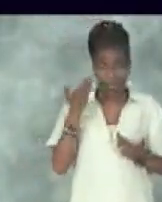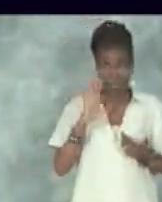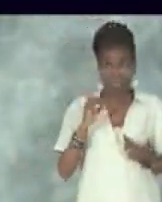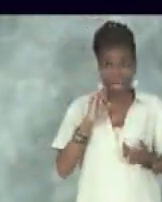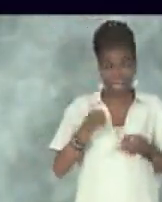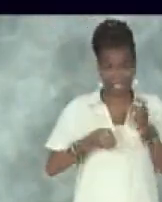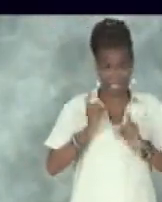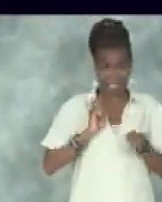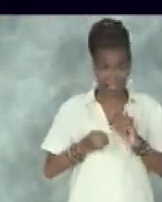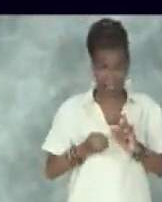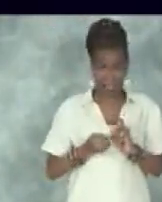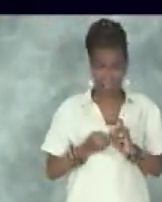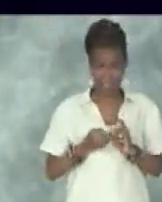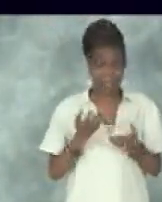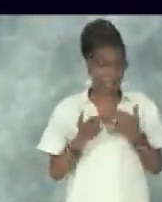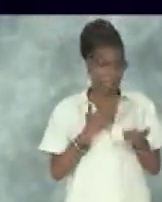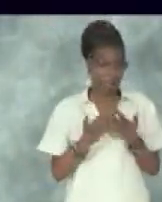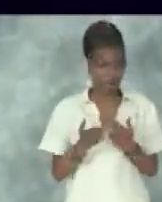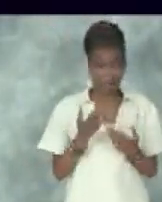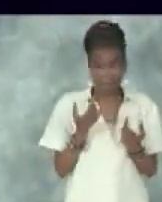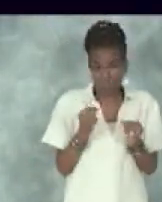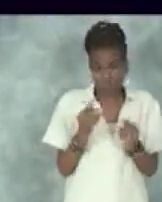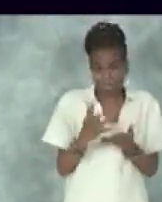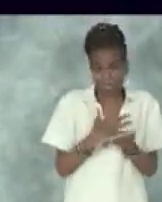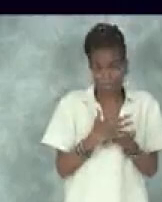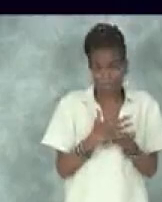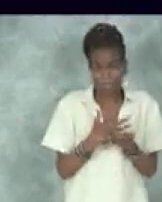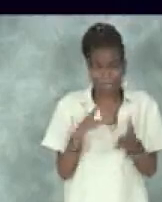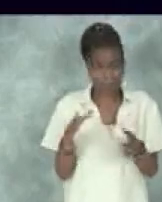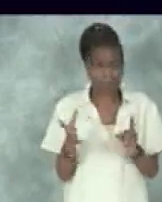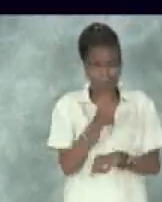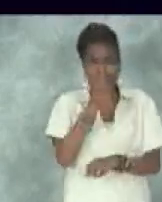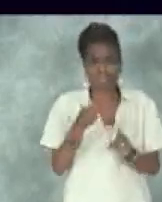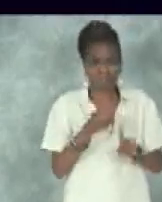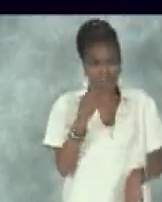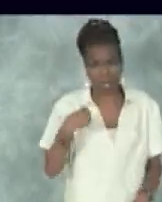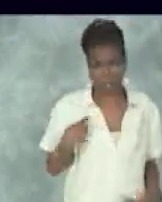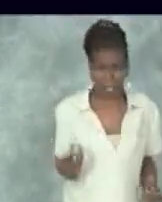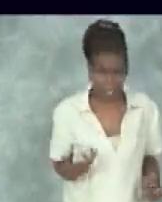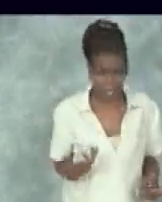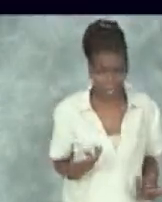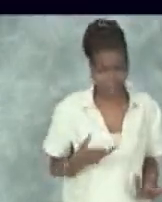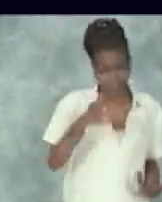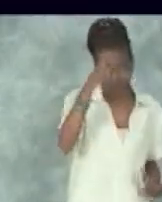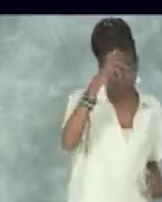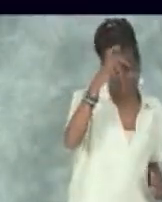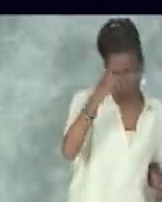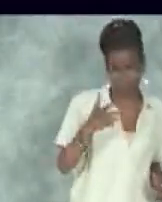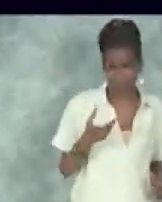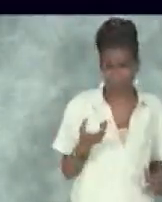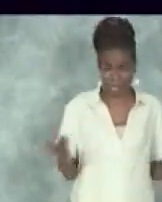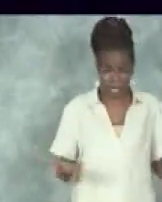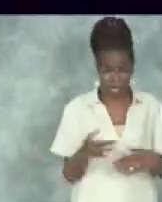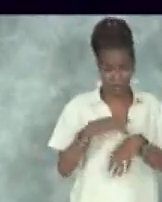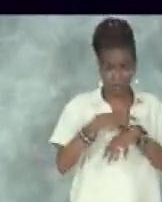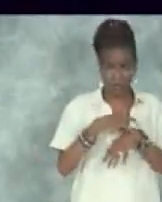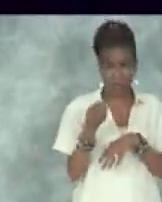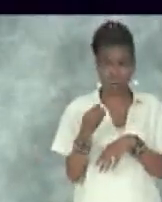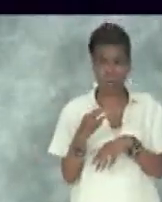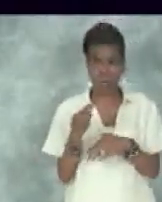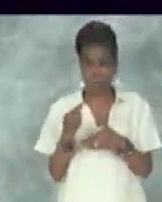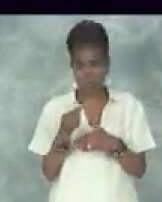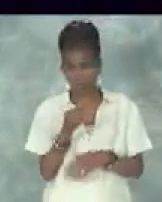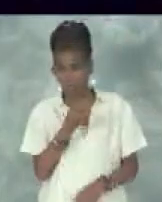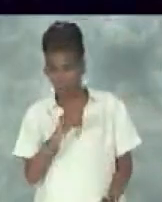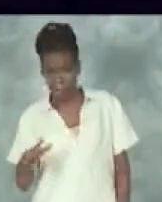know what God has said, there's no devil on earth or in hell that can stop it.